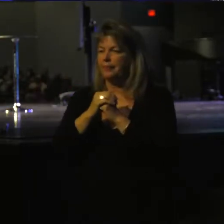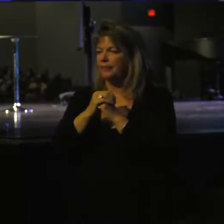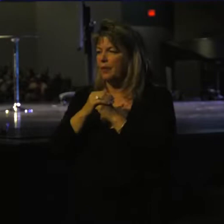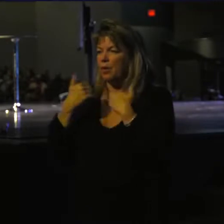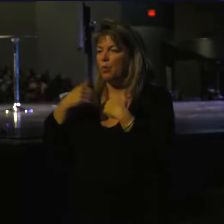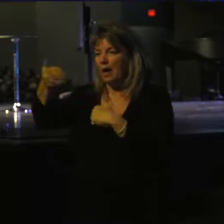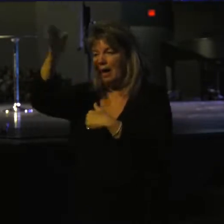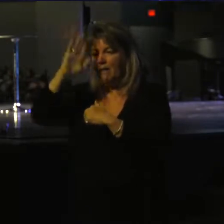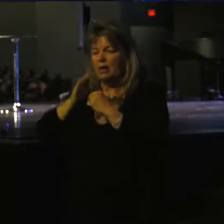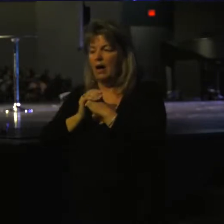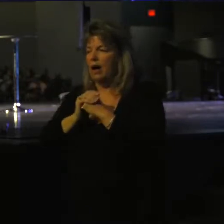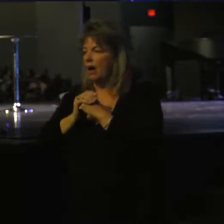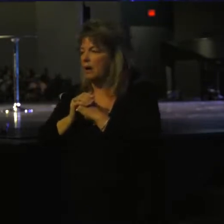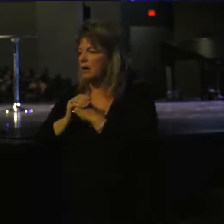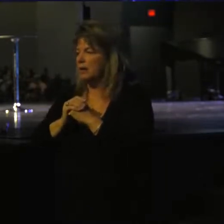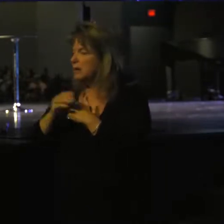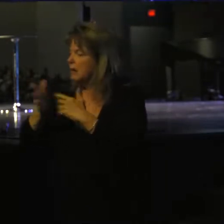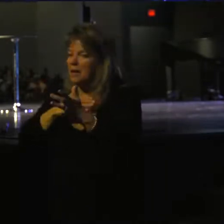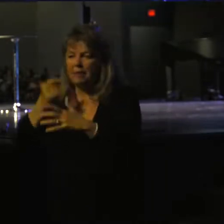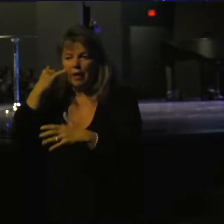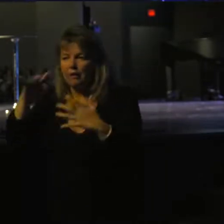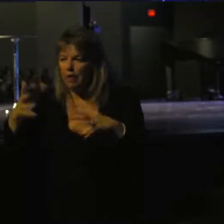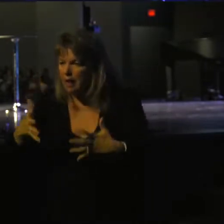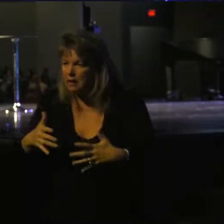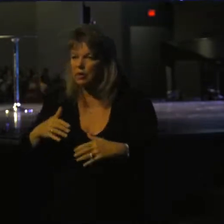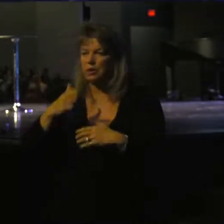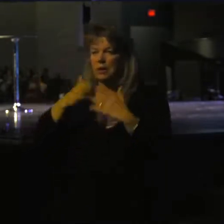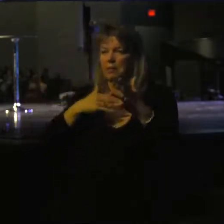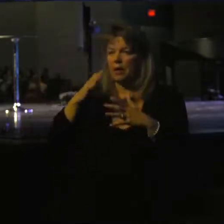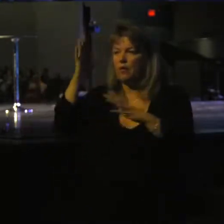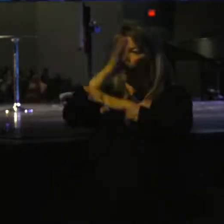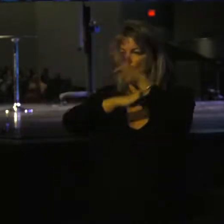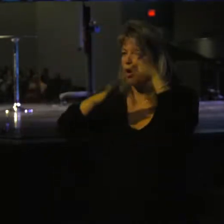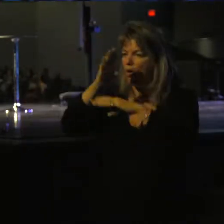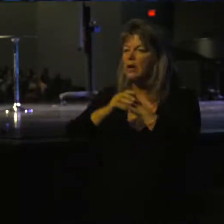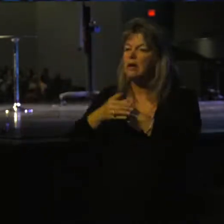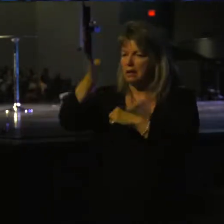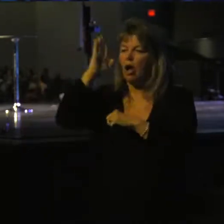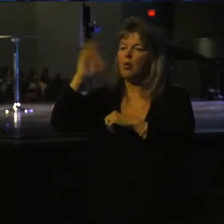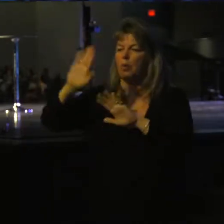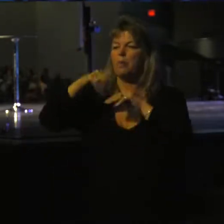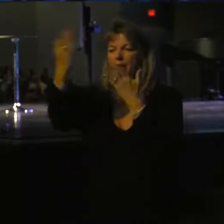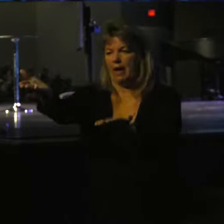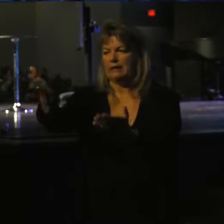We have a God that is anxious as you want to be, as worried as you want to be. We have a God that provides for us.